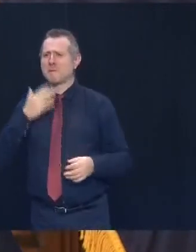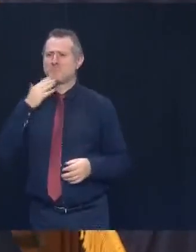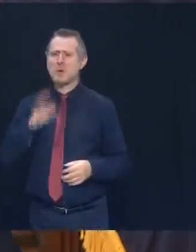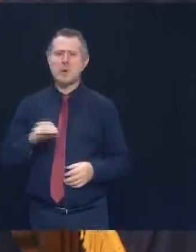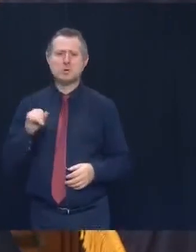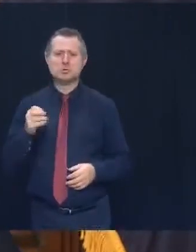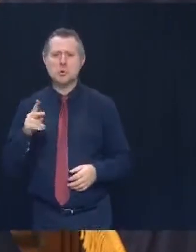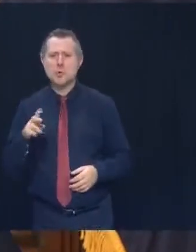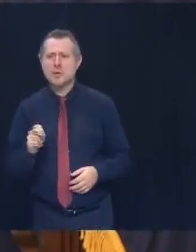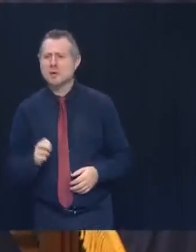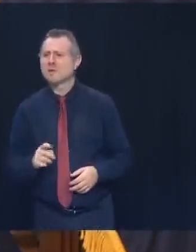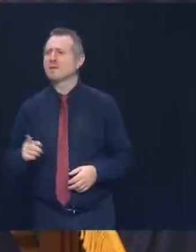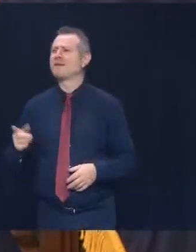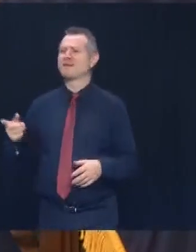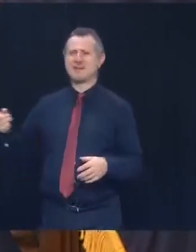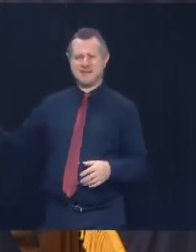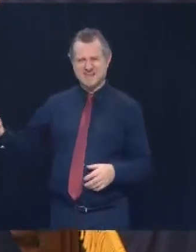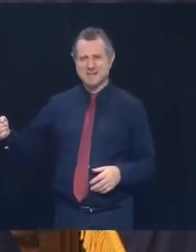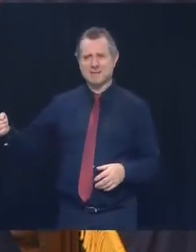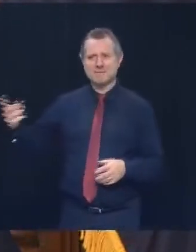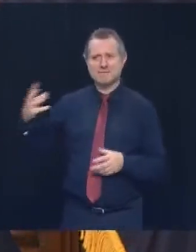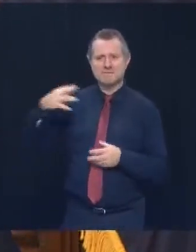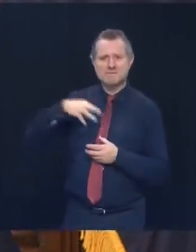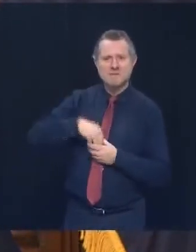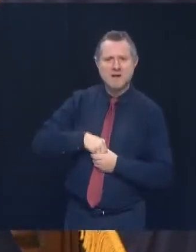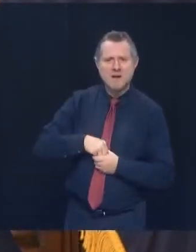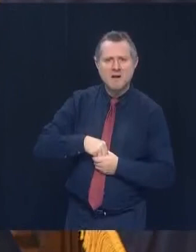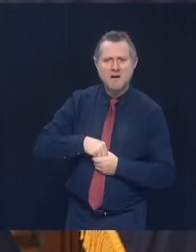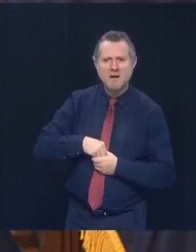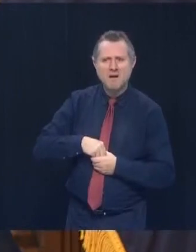participants in this communication.